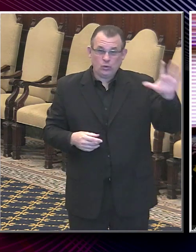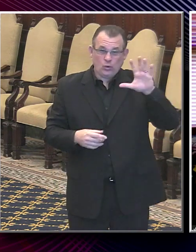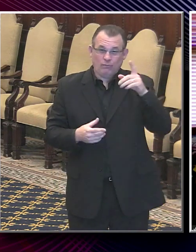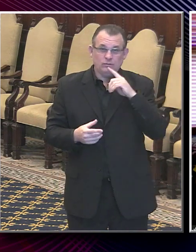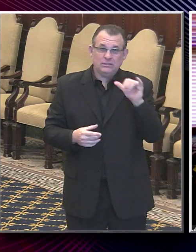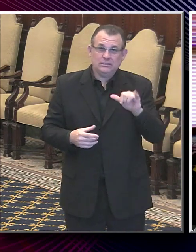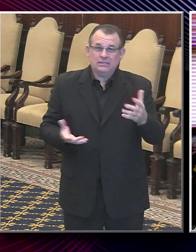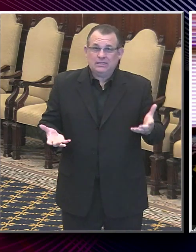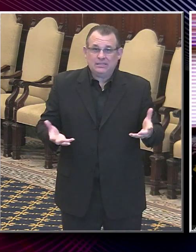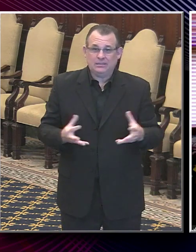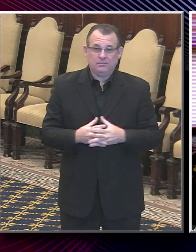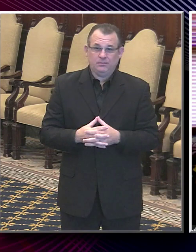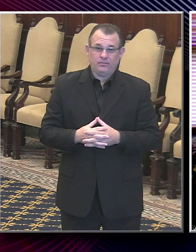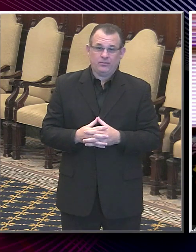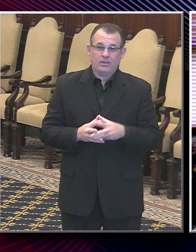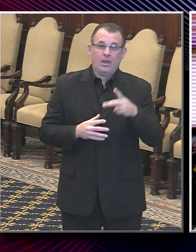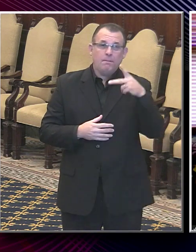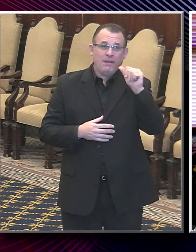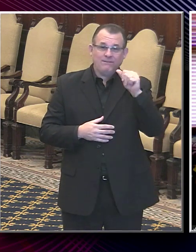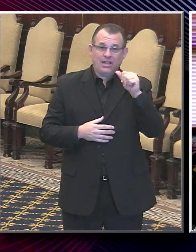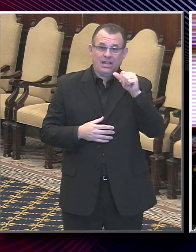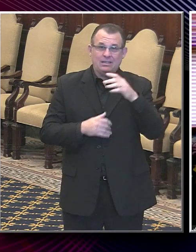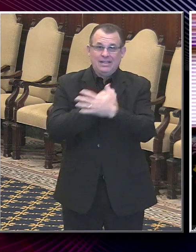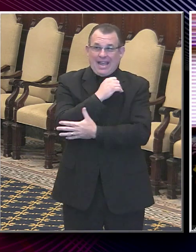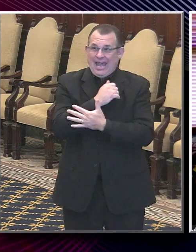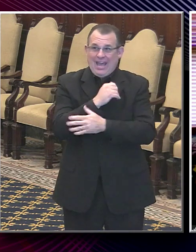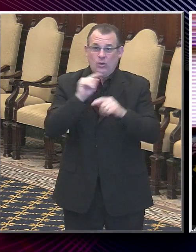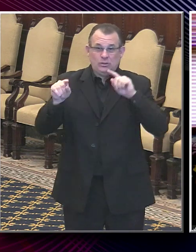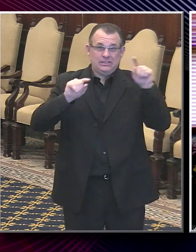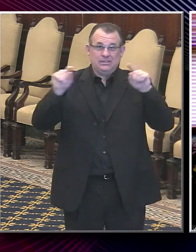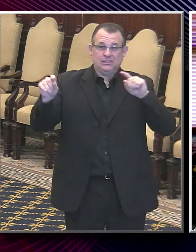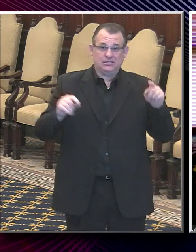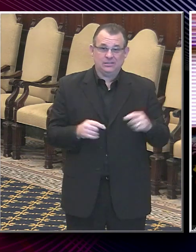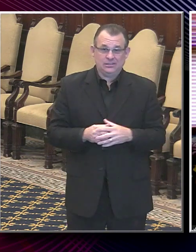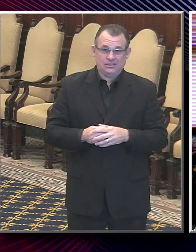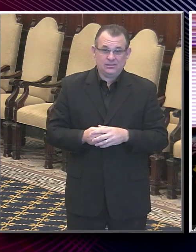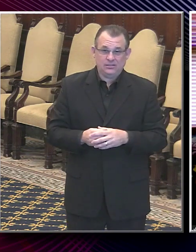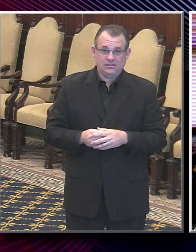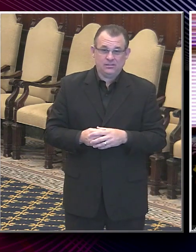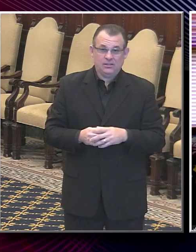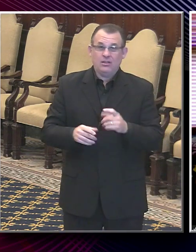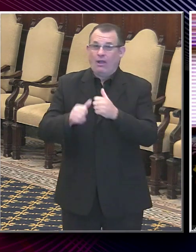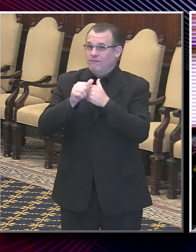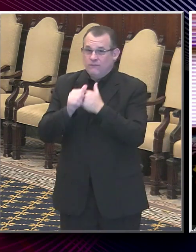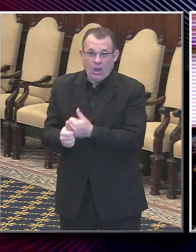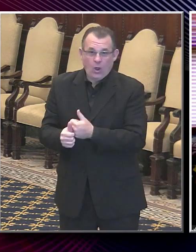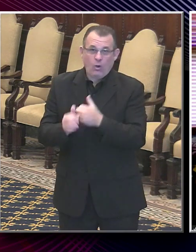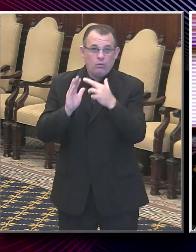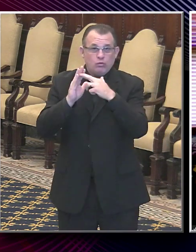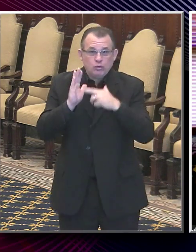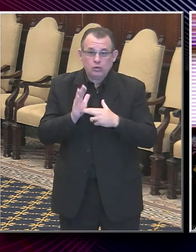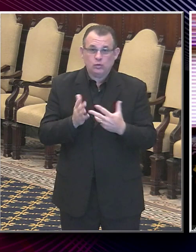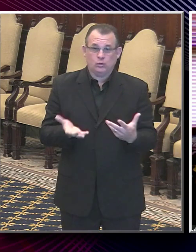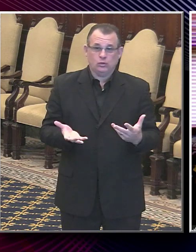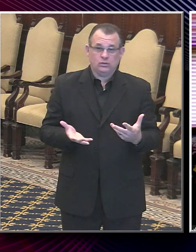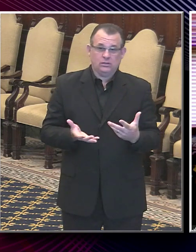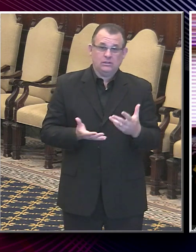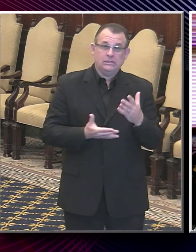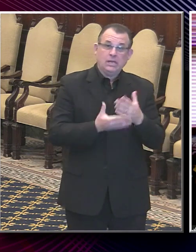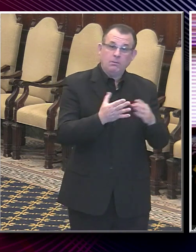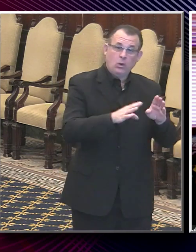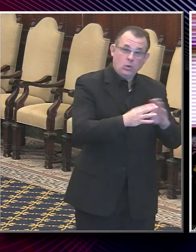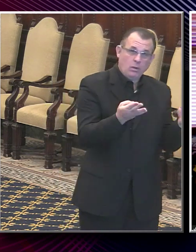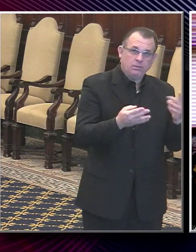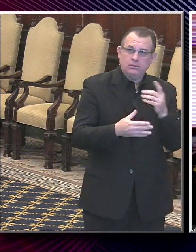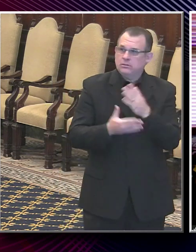have Pennsylvania counties that are lower impacted by the COVID and want to open up sooner than others. So we're balancing,